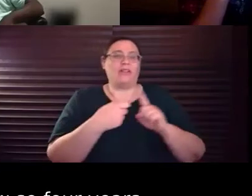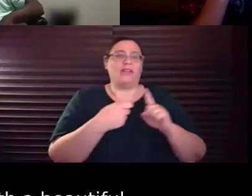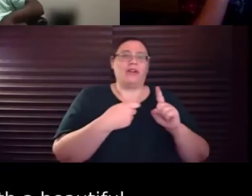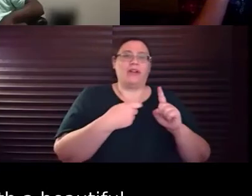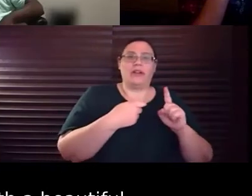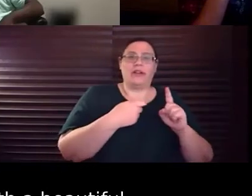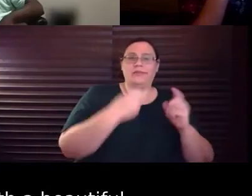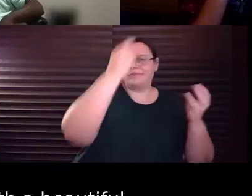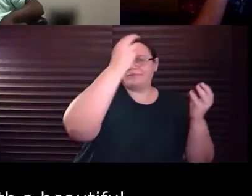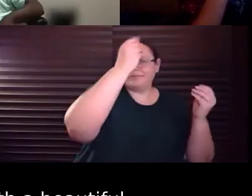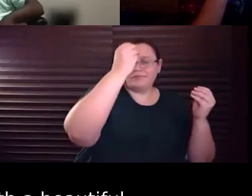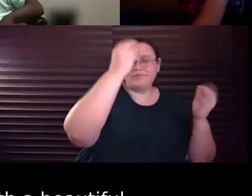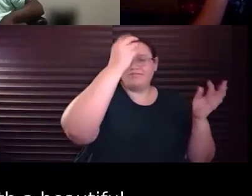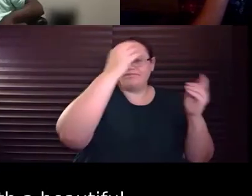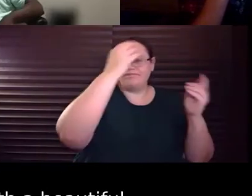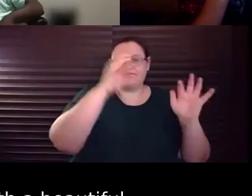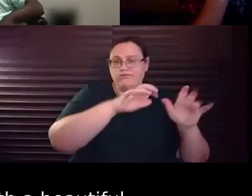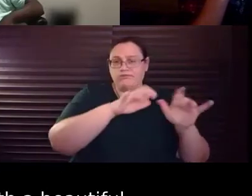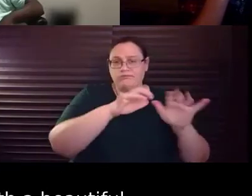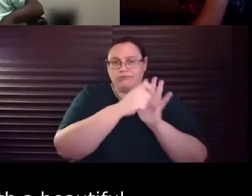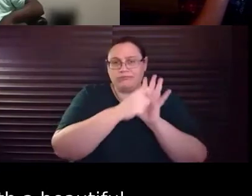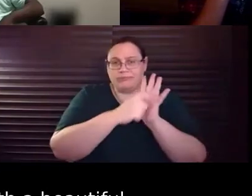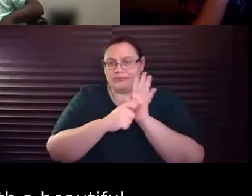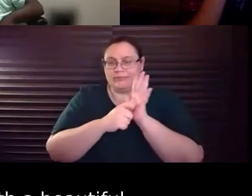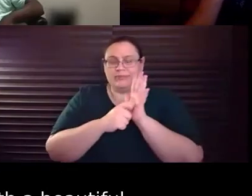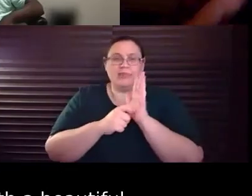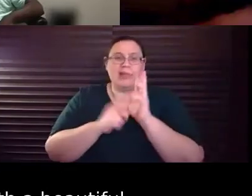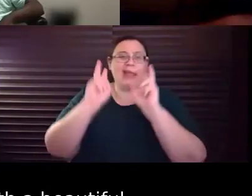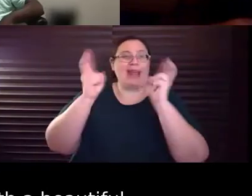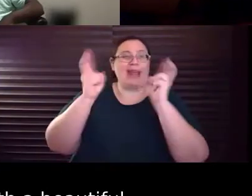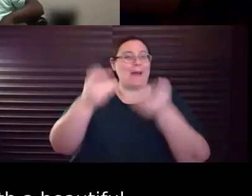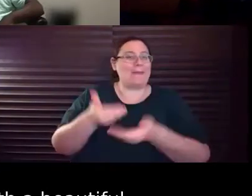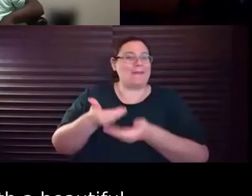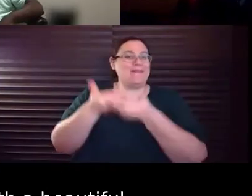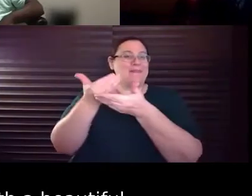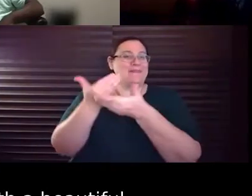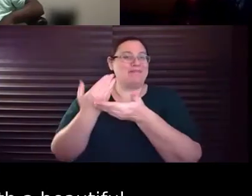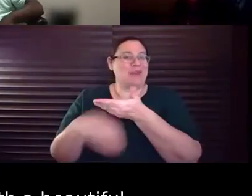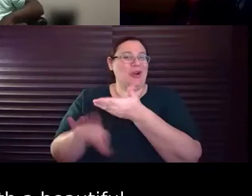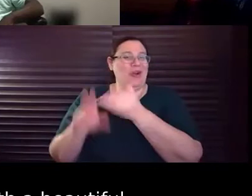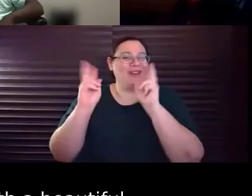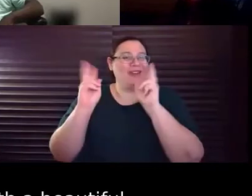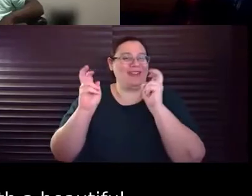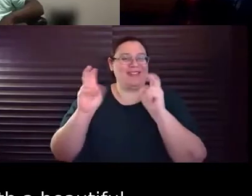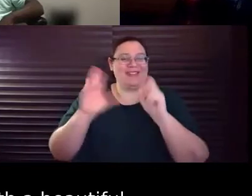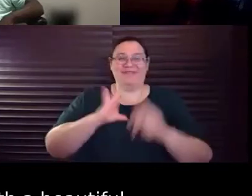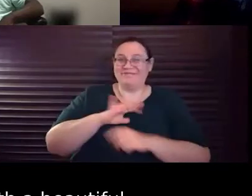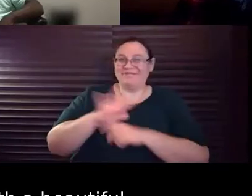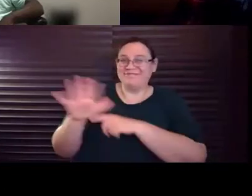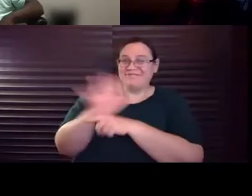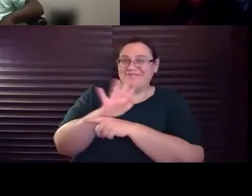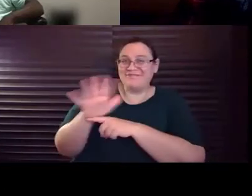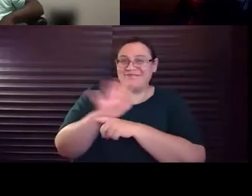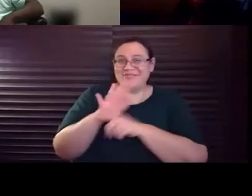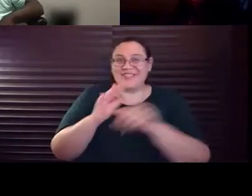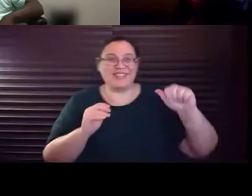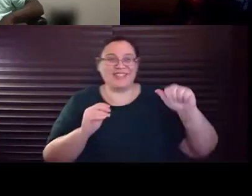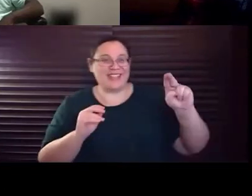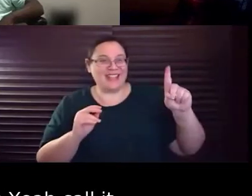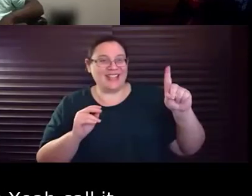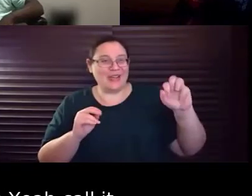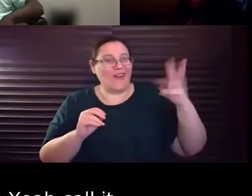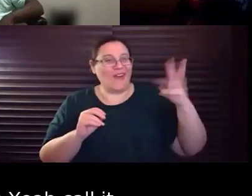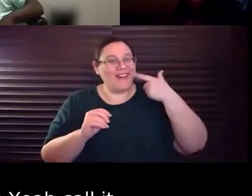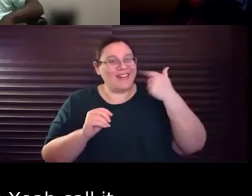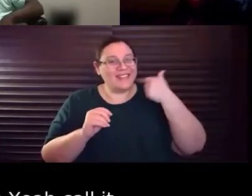gestating and then finally birthed a beautiful, wonderful production. But that